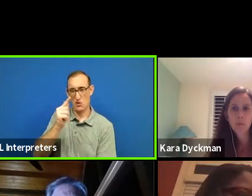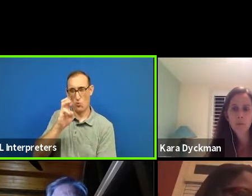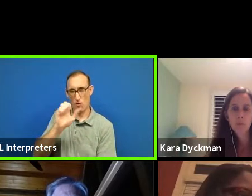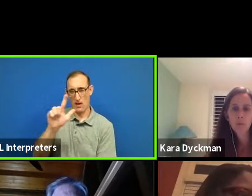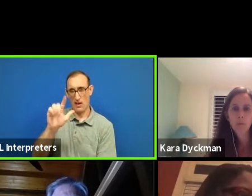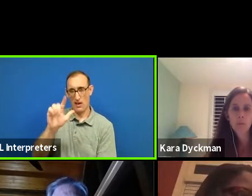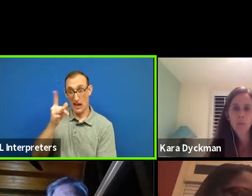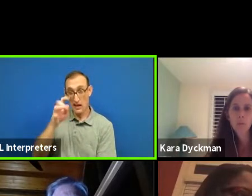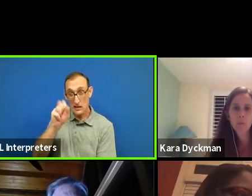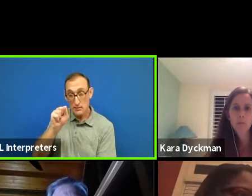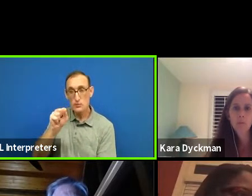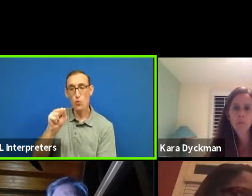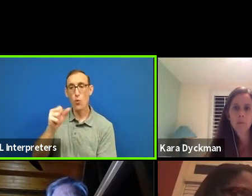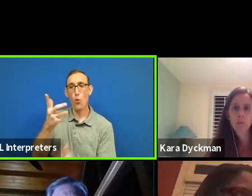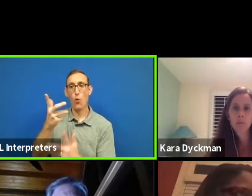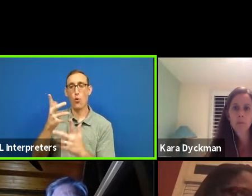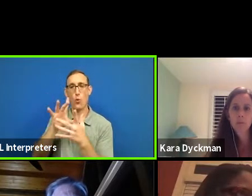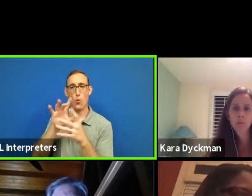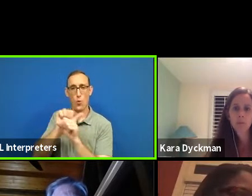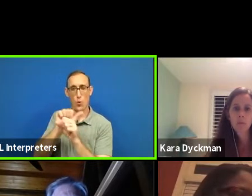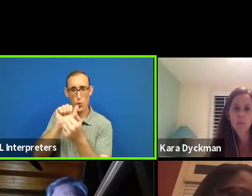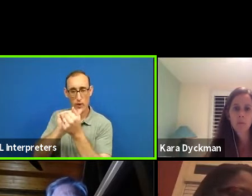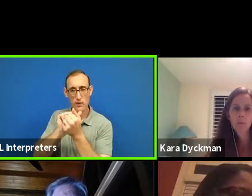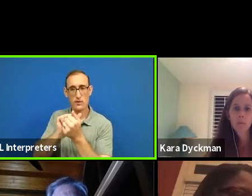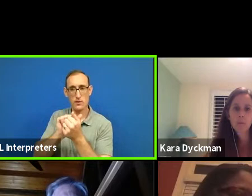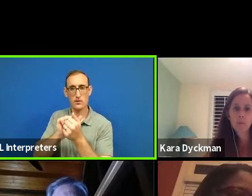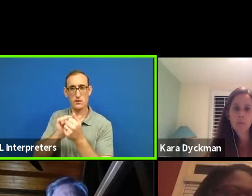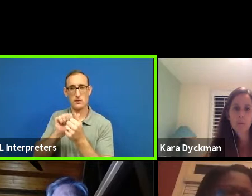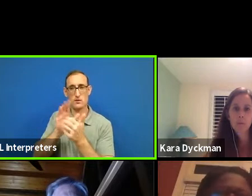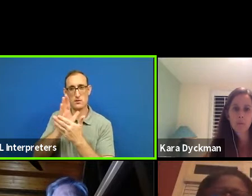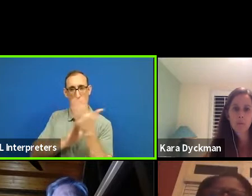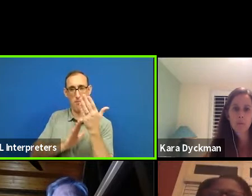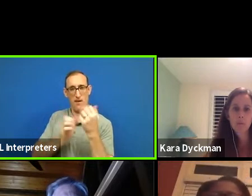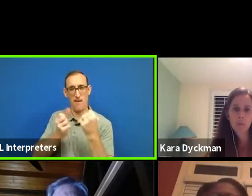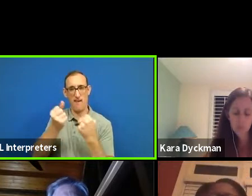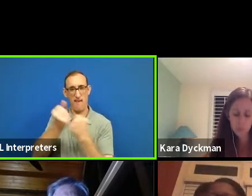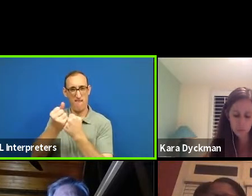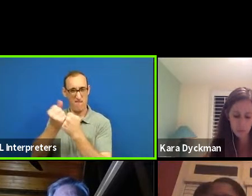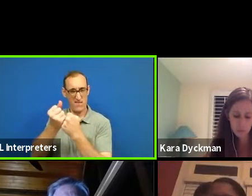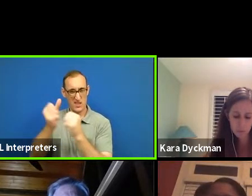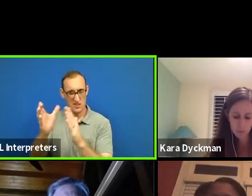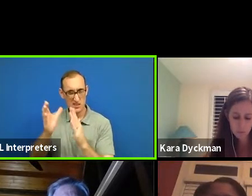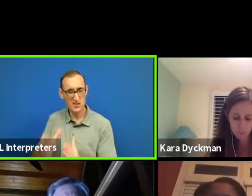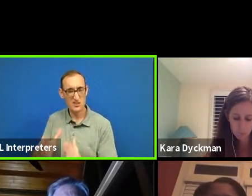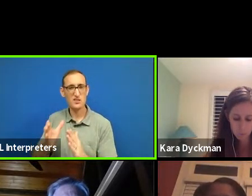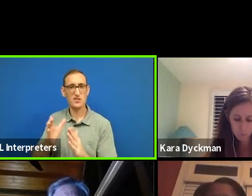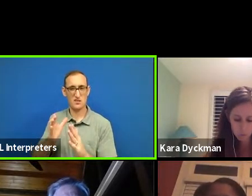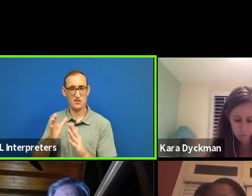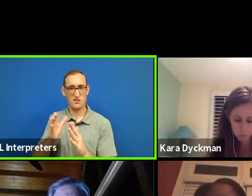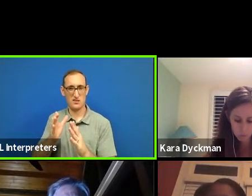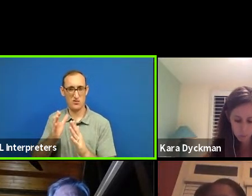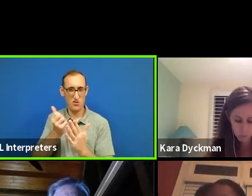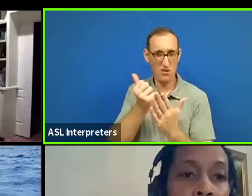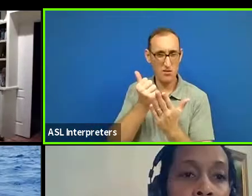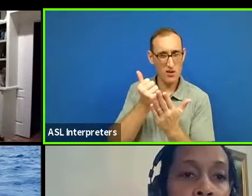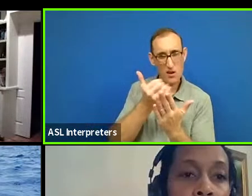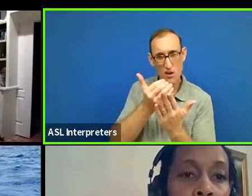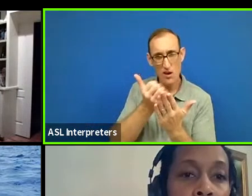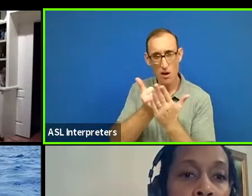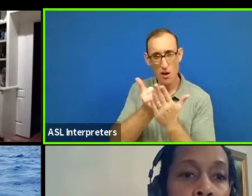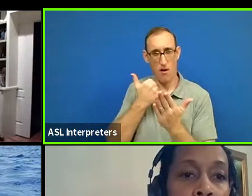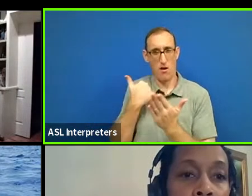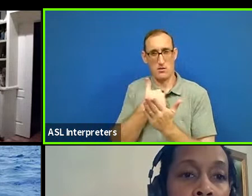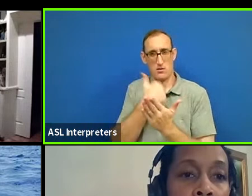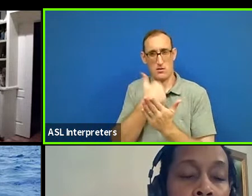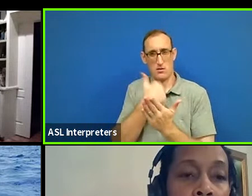much better sense of who our students are, the diversity of our students, and this, where they're at and what the challenges